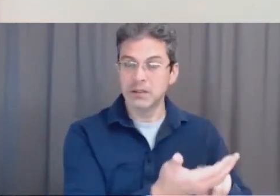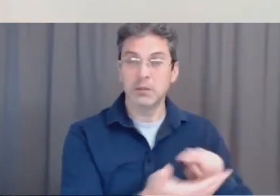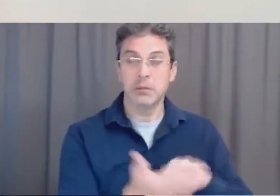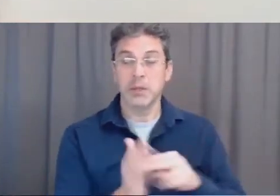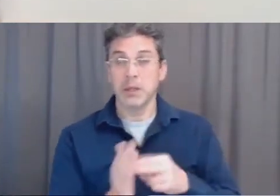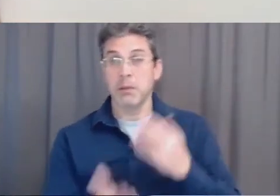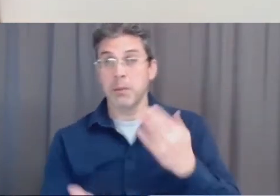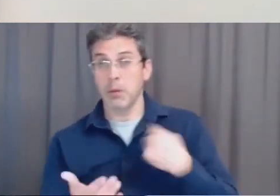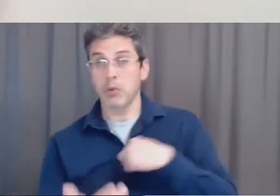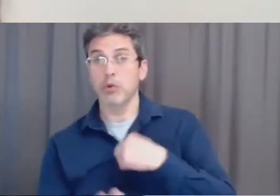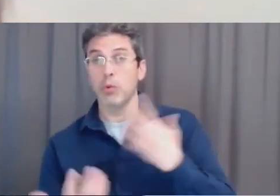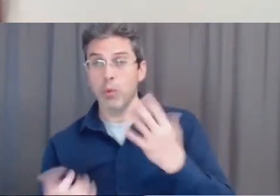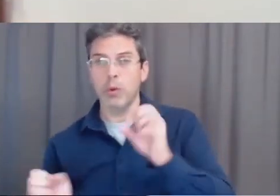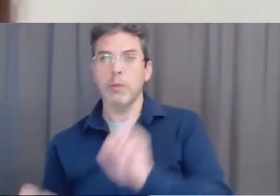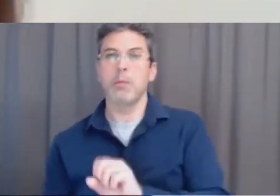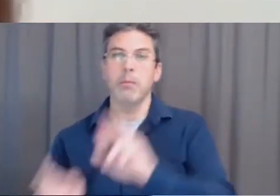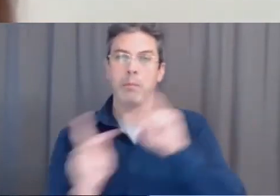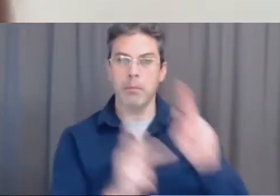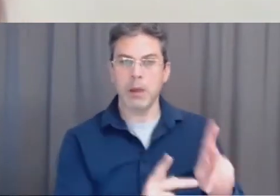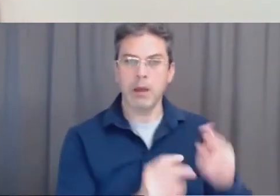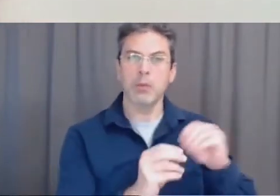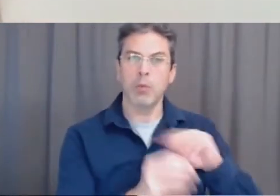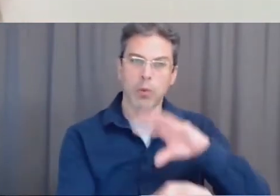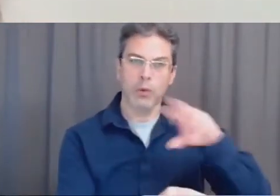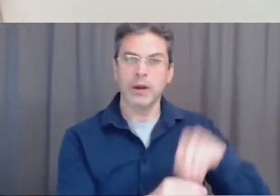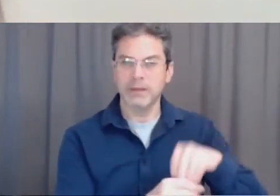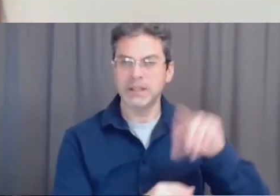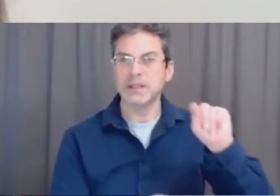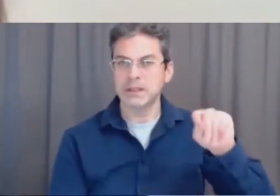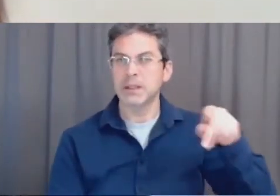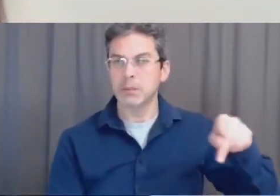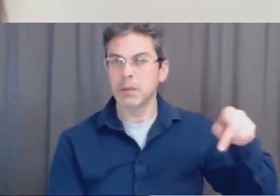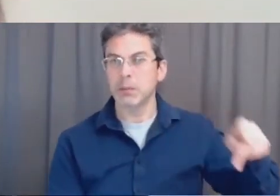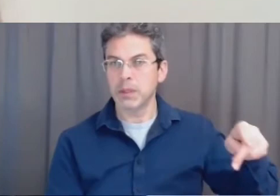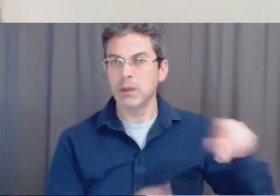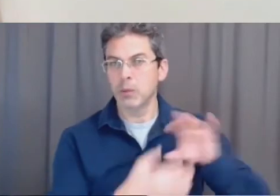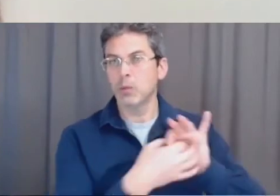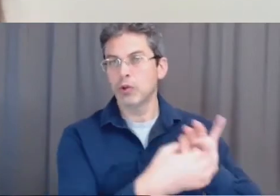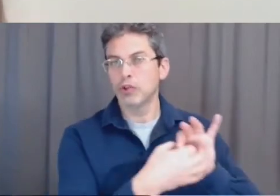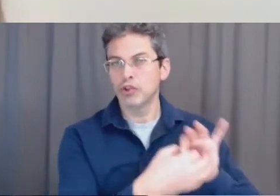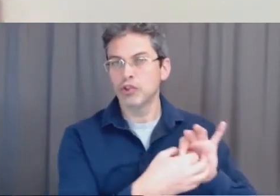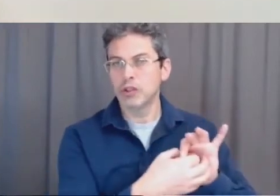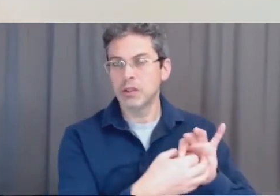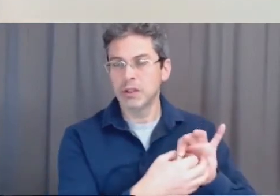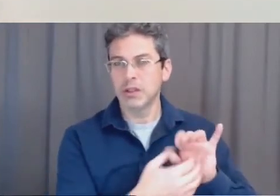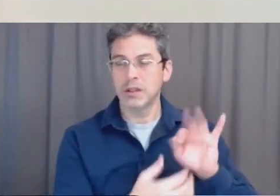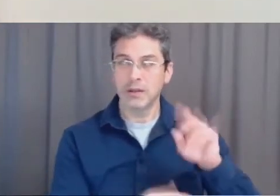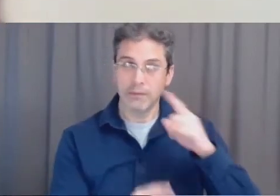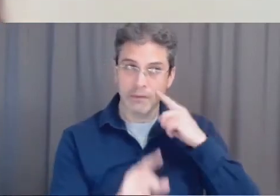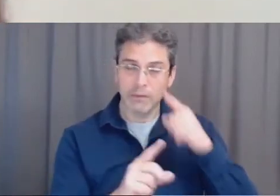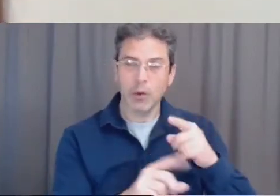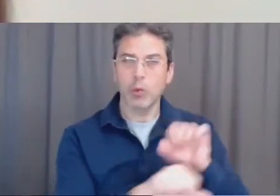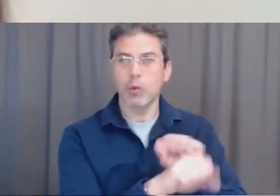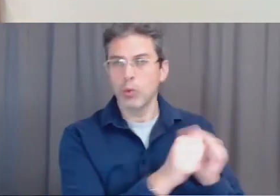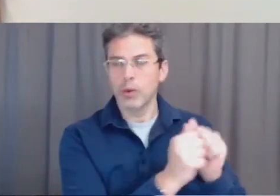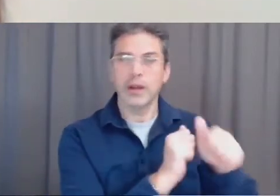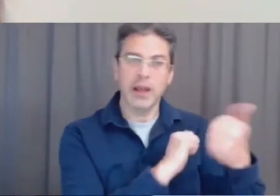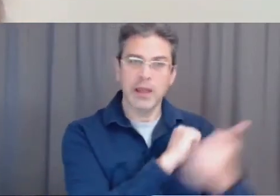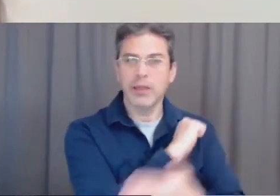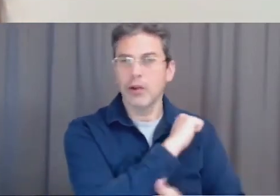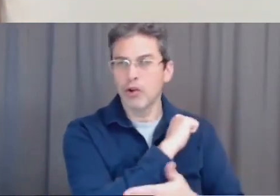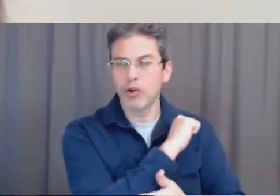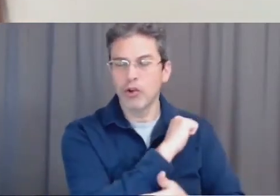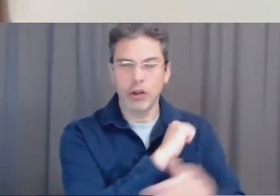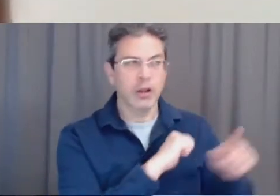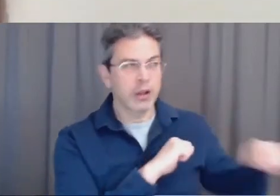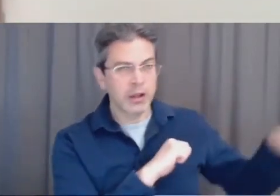TPP-like entity. That would make a lot of sense if the focus is going to be more on multilateralism and institutions